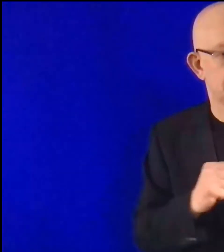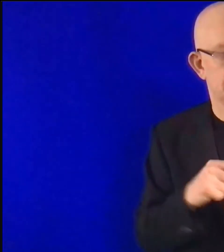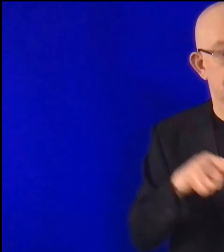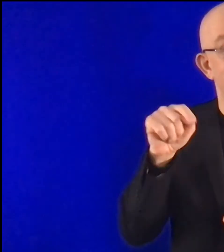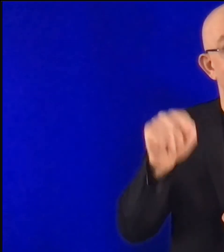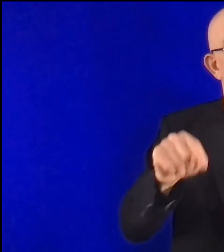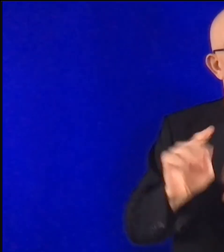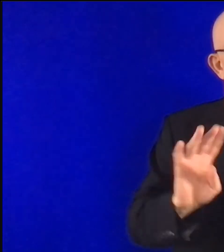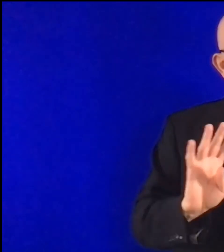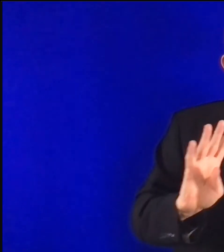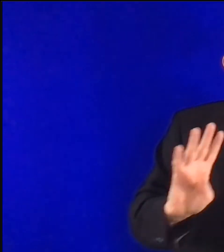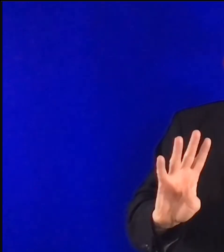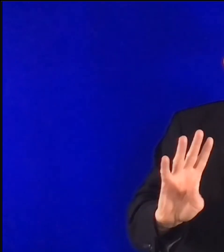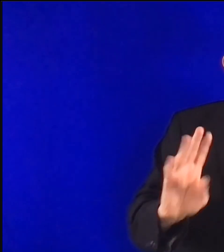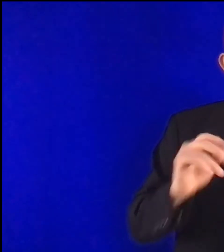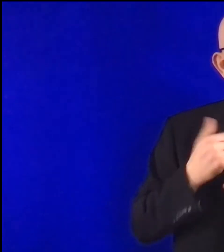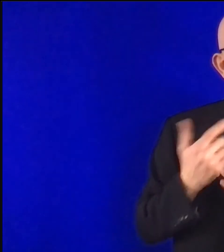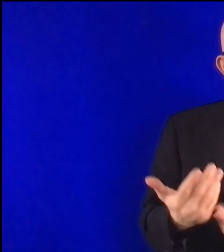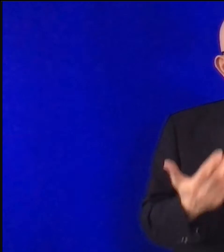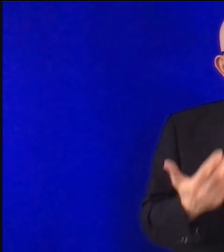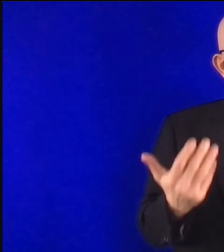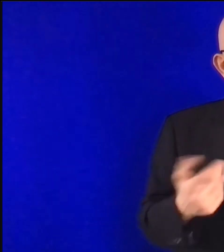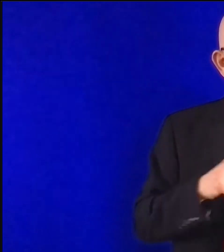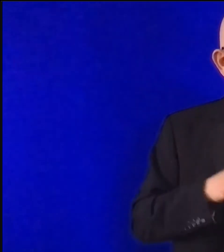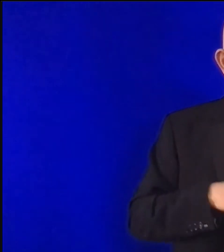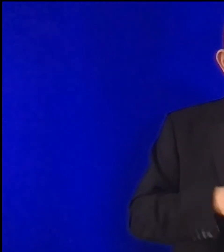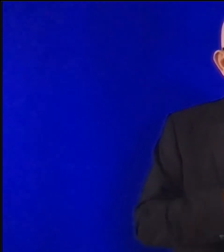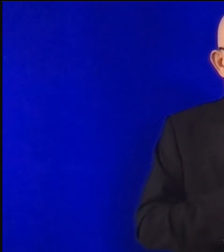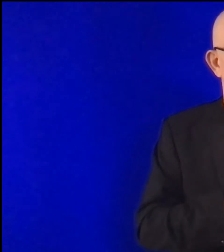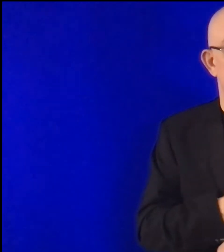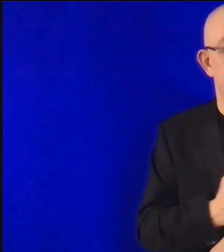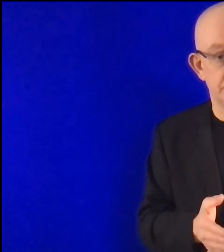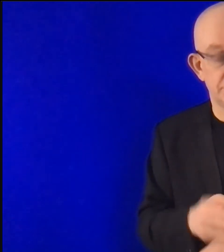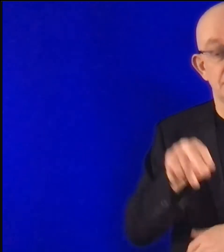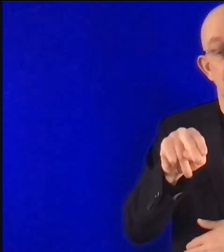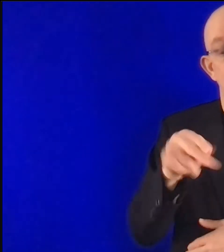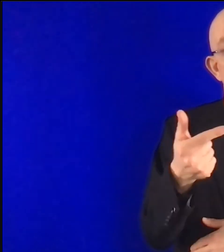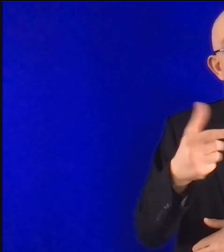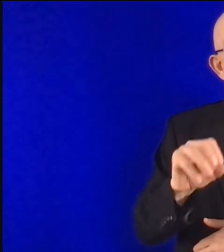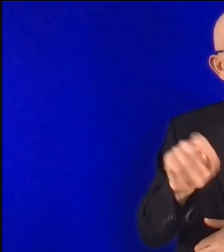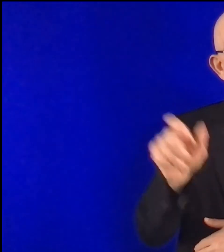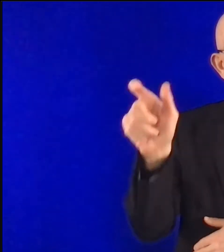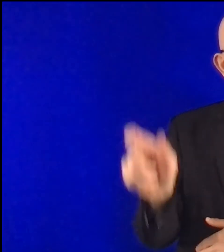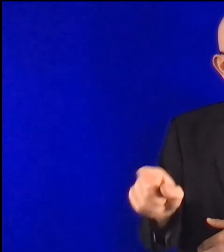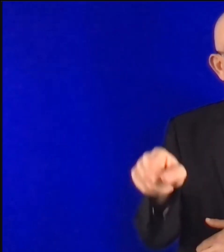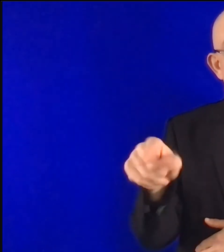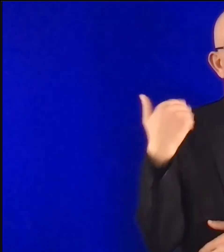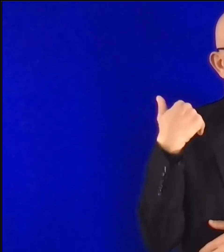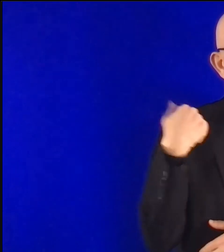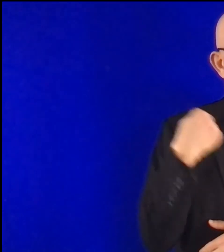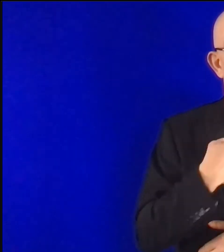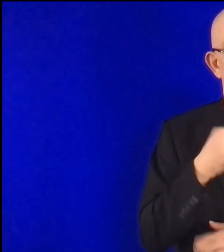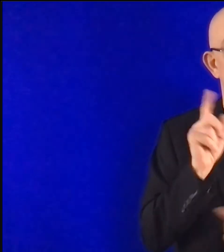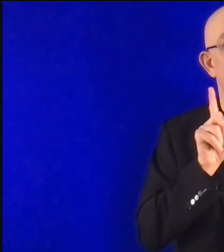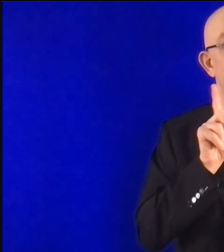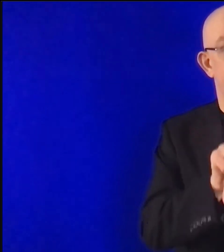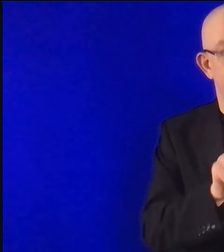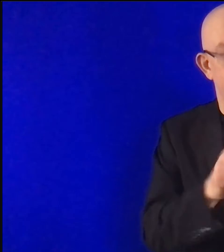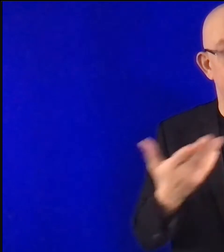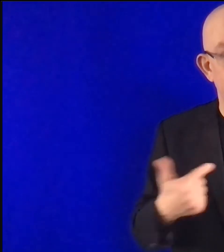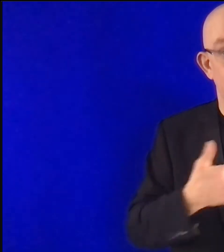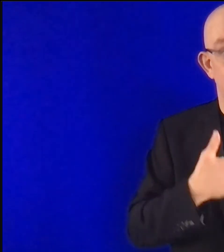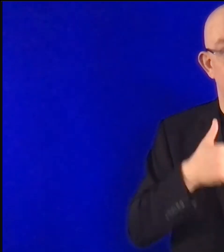always choose my therapist to be female, to be a woman therapist, whether it is any alternative therapy for that matter,